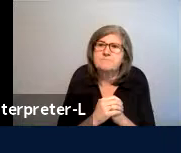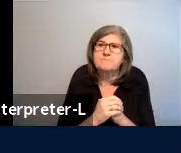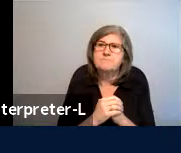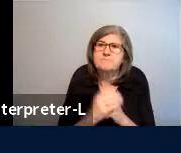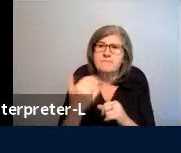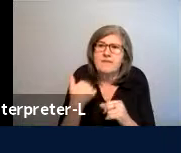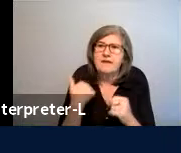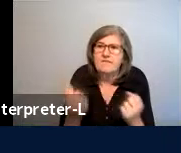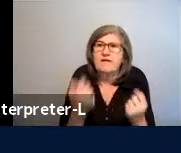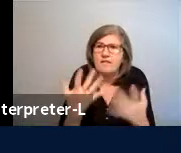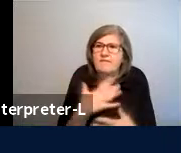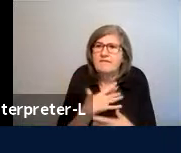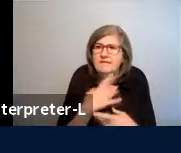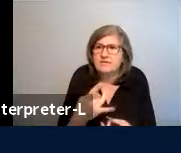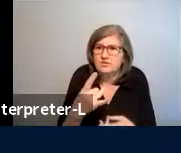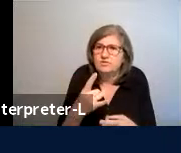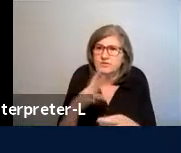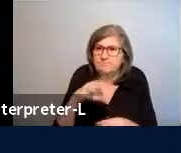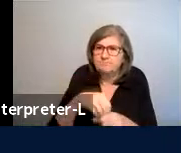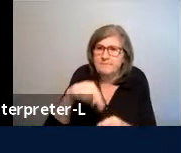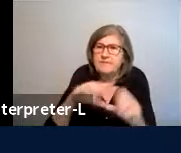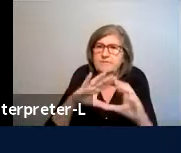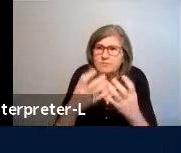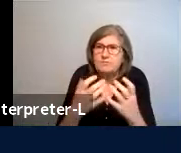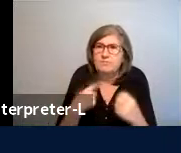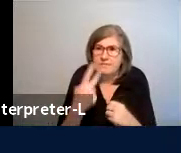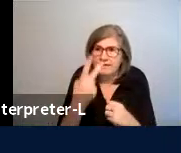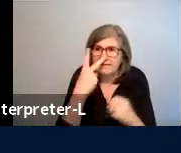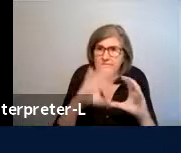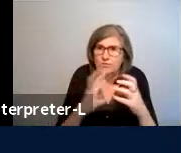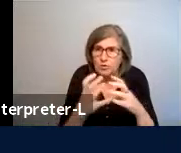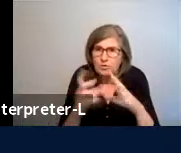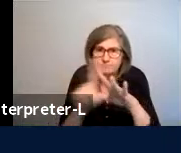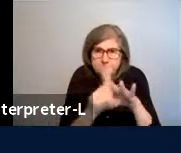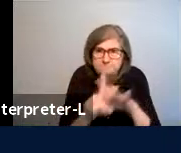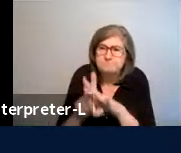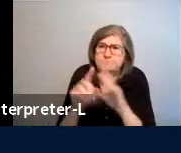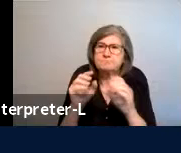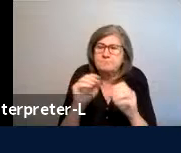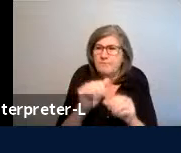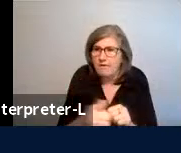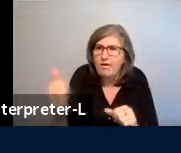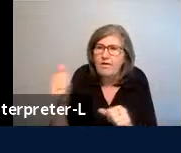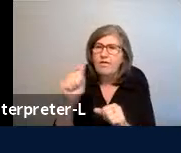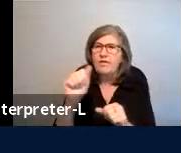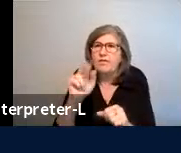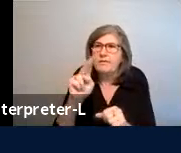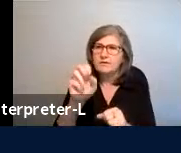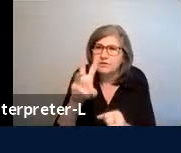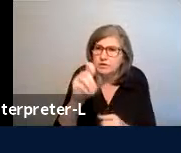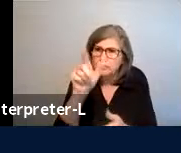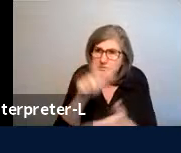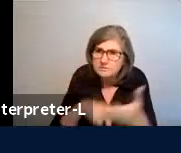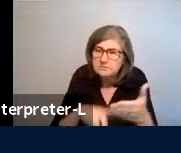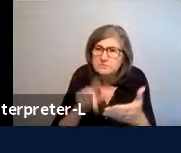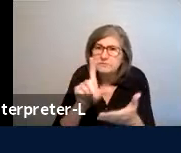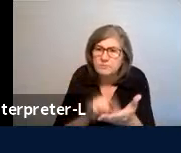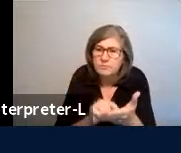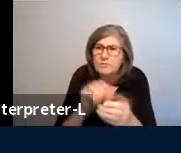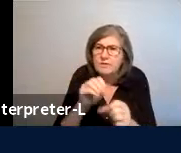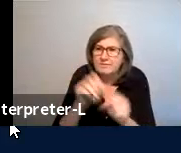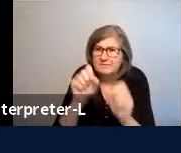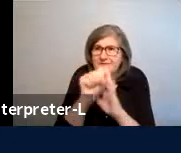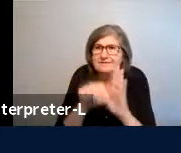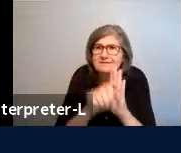there's a lot of interest in this group. I've seen this group come up in a lot of news articles from across the state. I